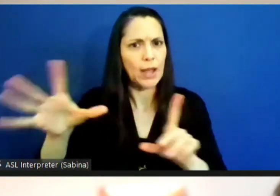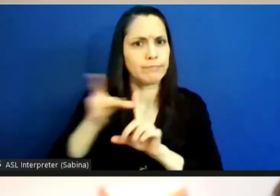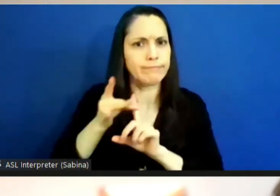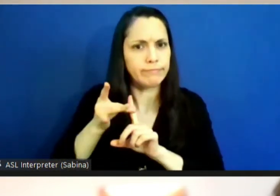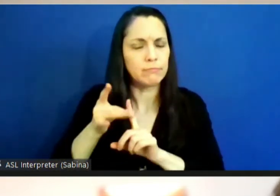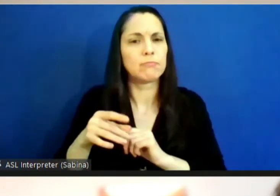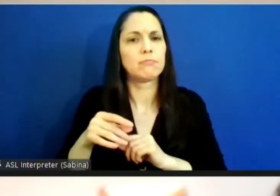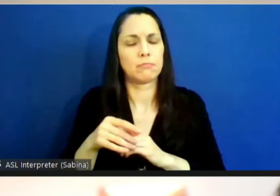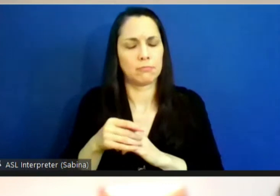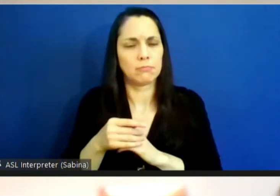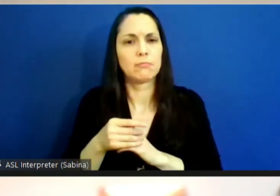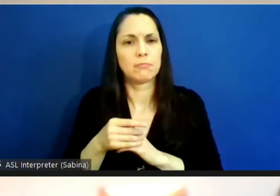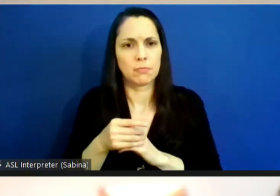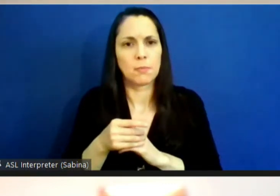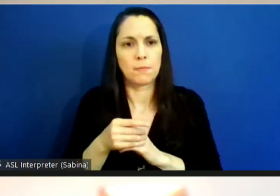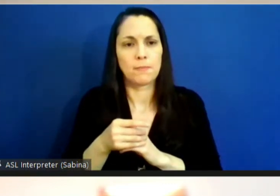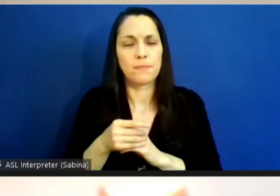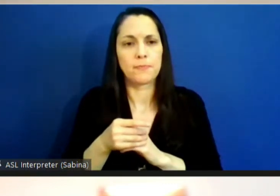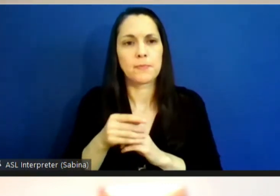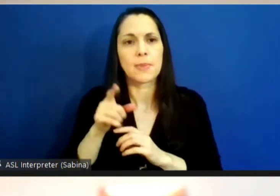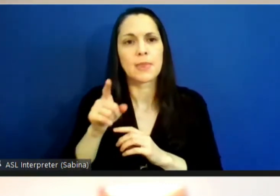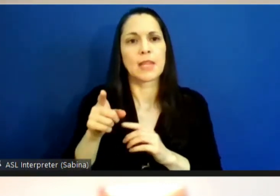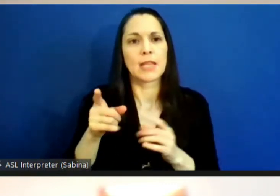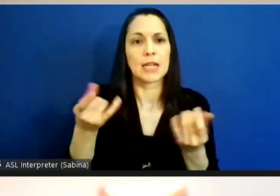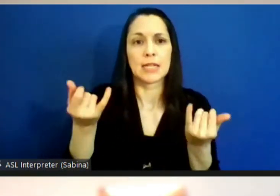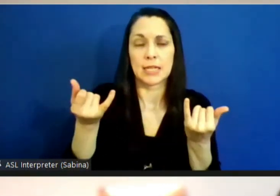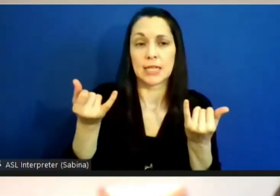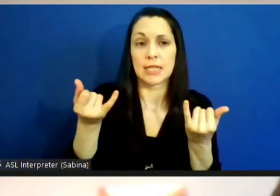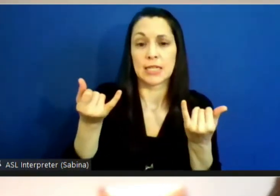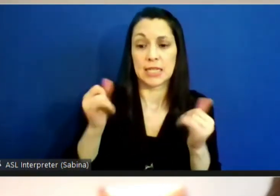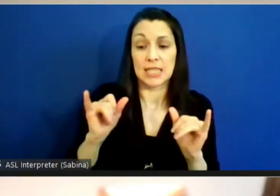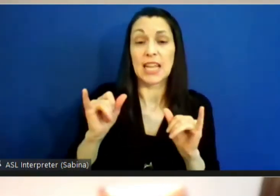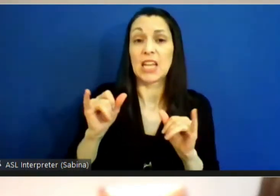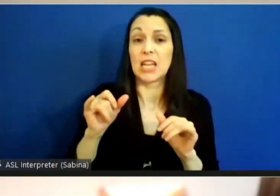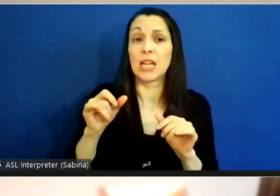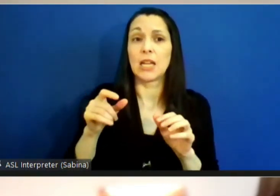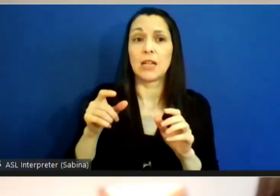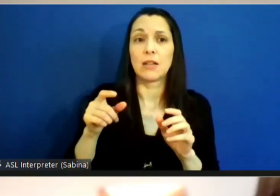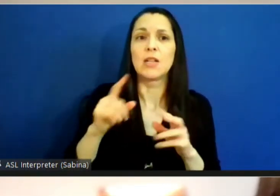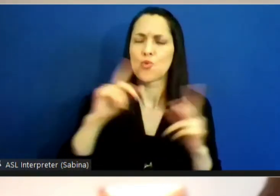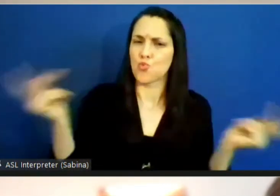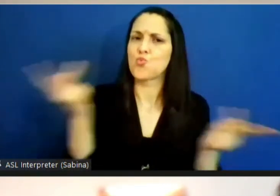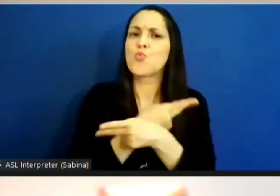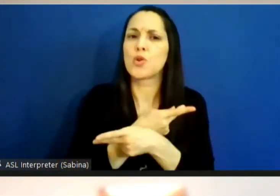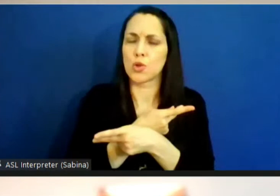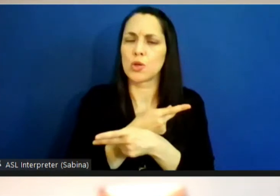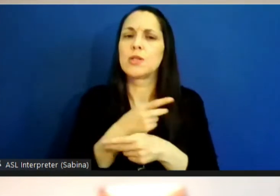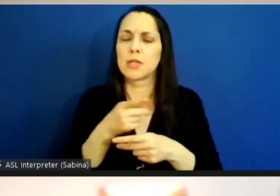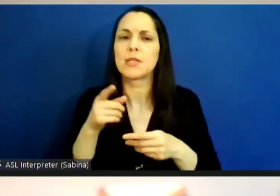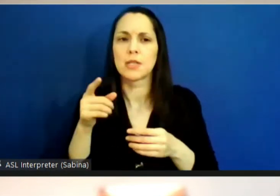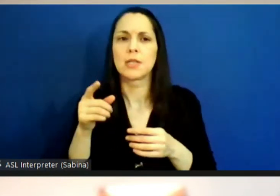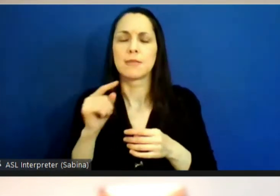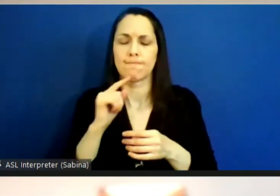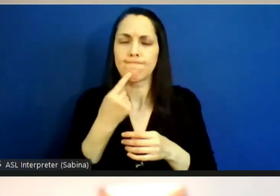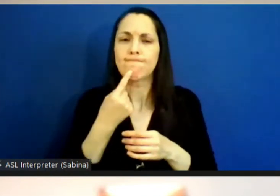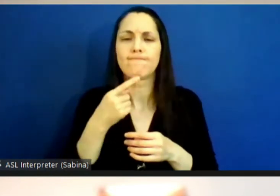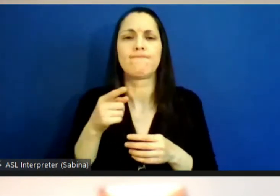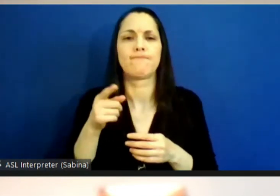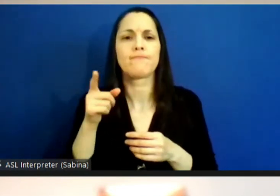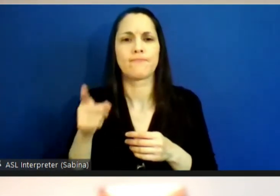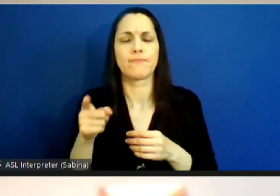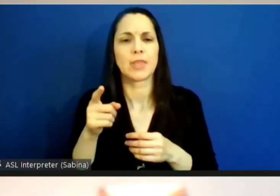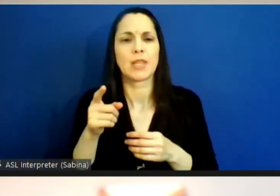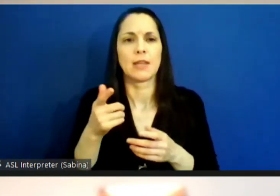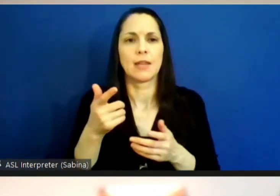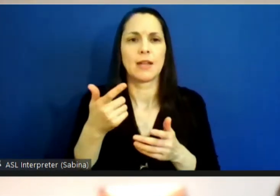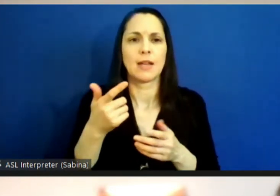virulent, though it still is responsive to our treatments, such as the monoclonal antibodies, and